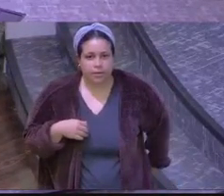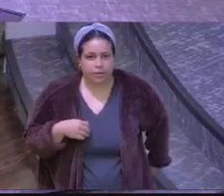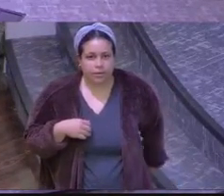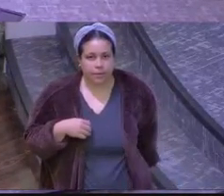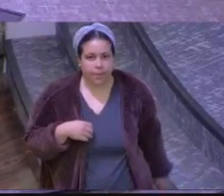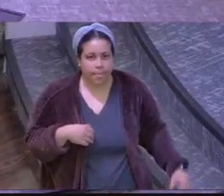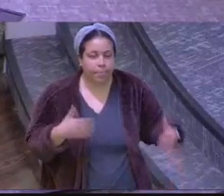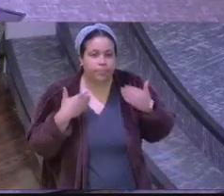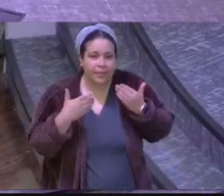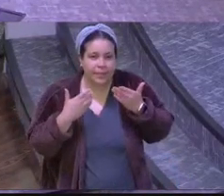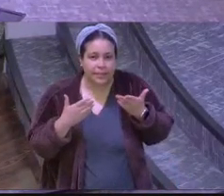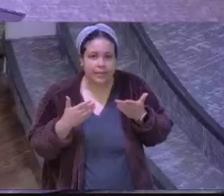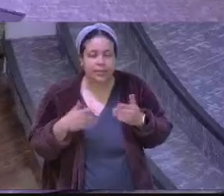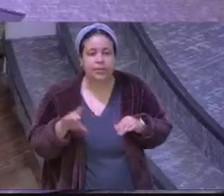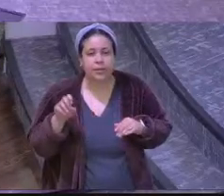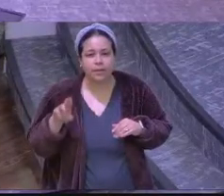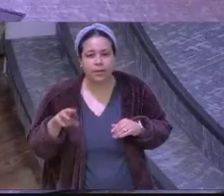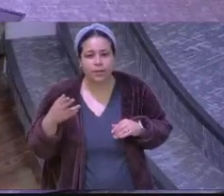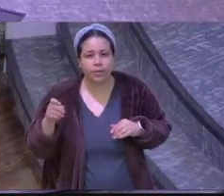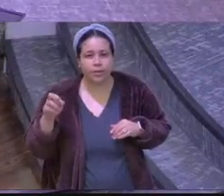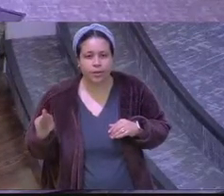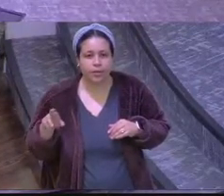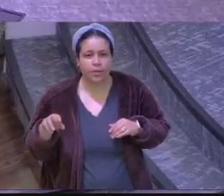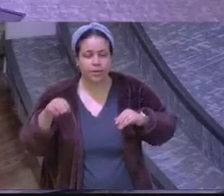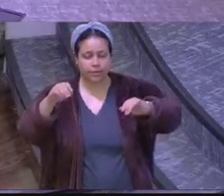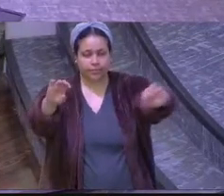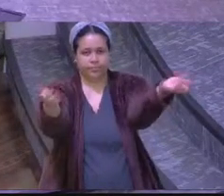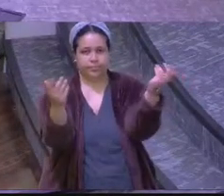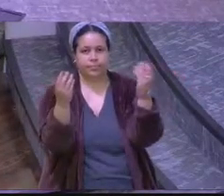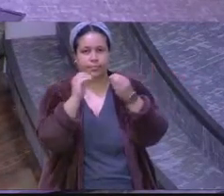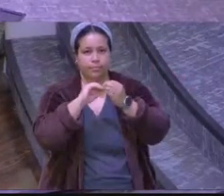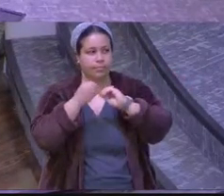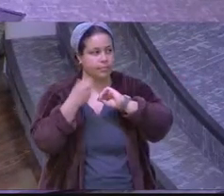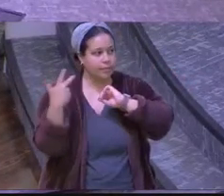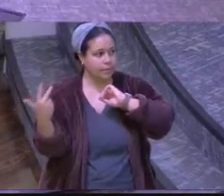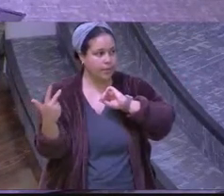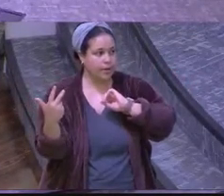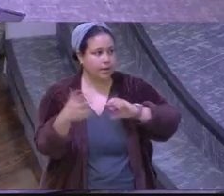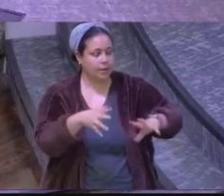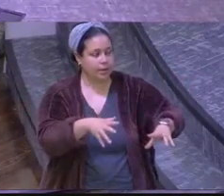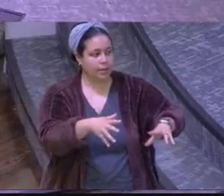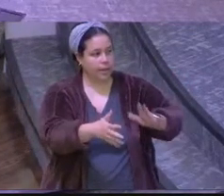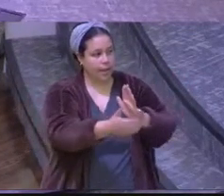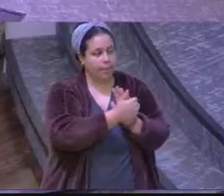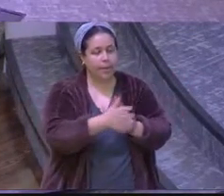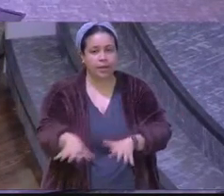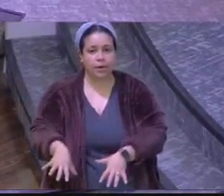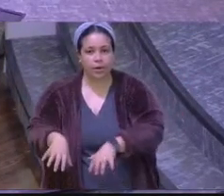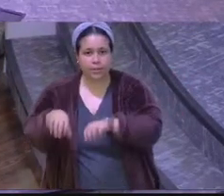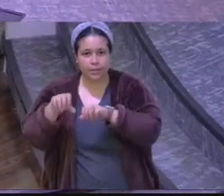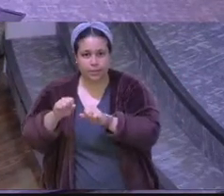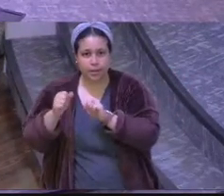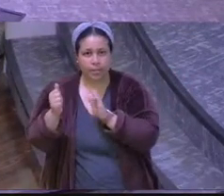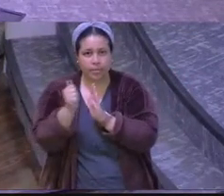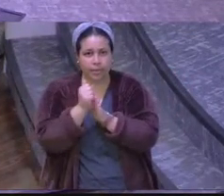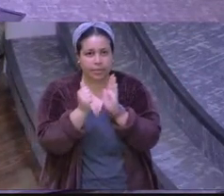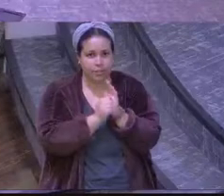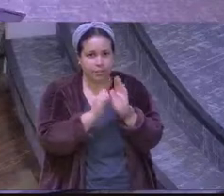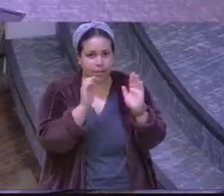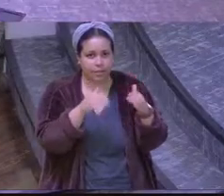Thank you, Dr. Hooker. We will now move forward to item number 3 to amend or adopt the agenda as presented.